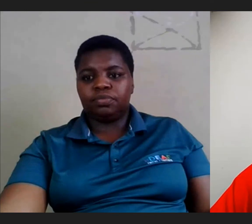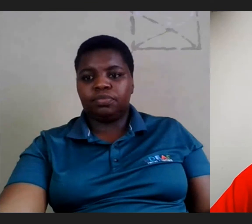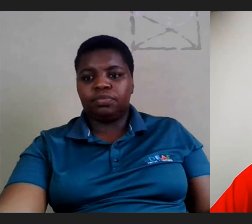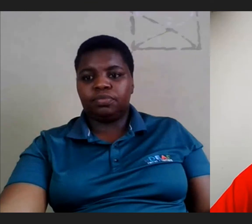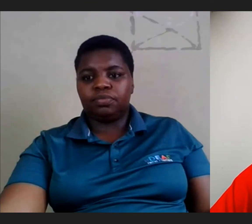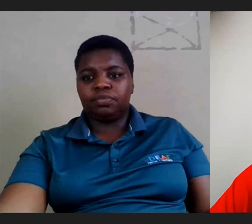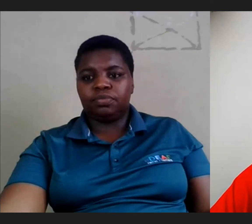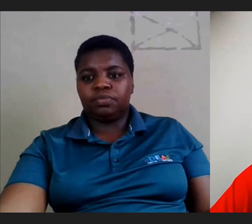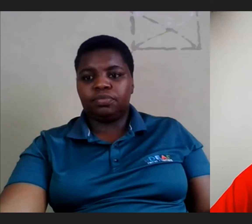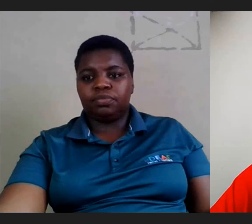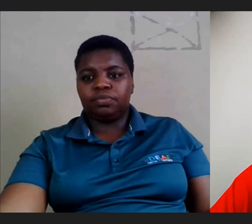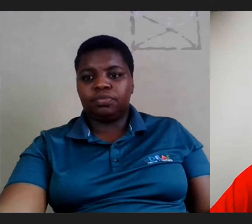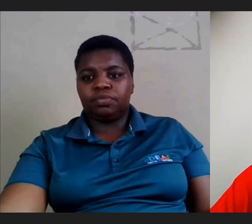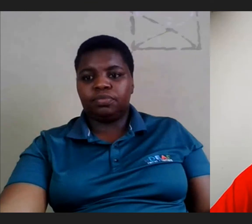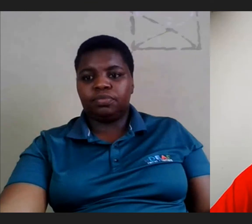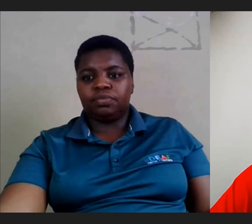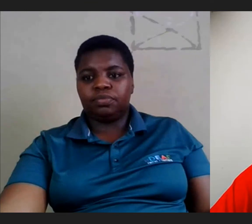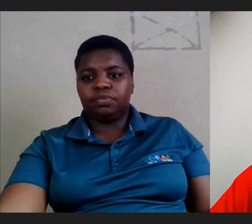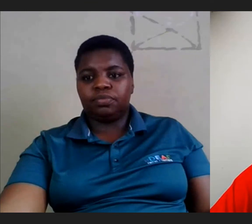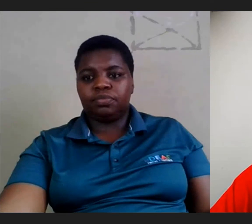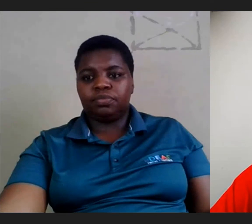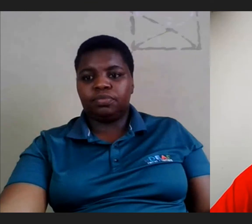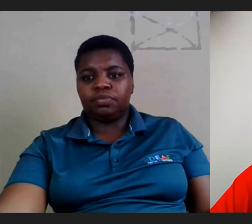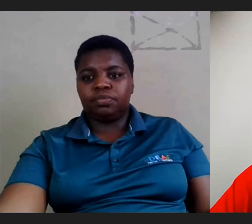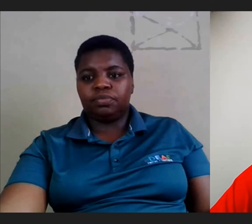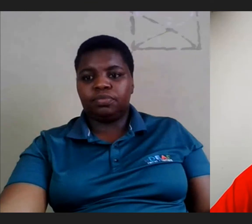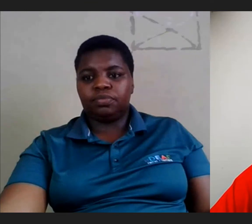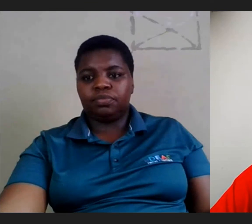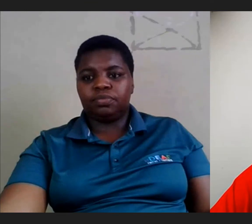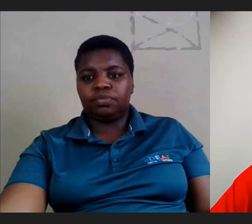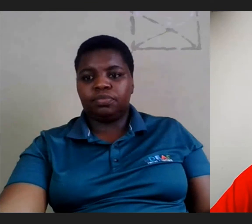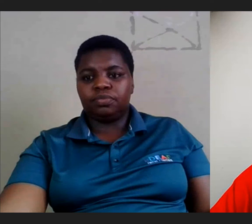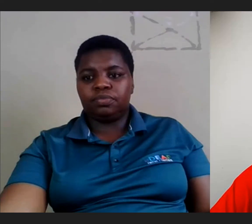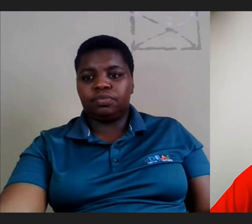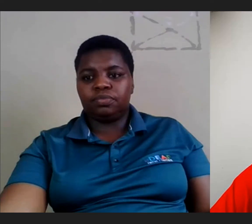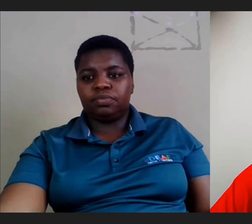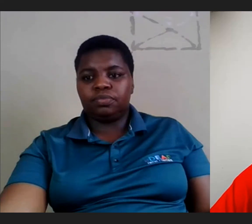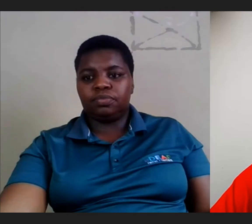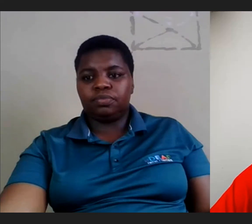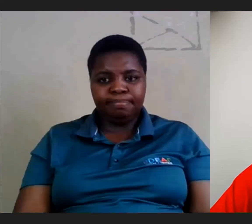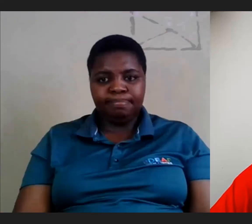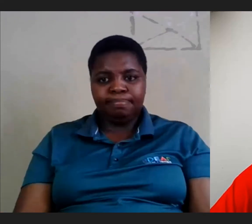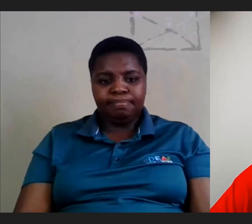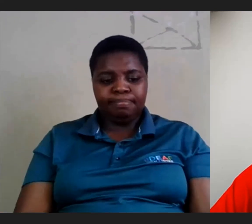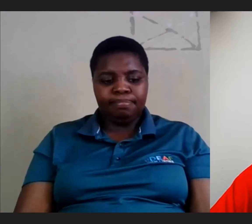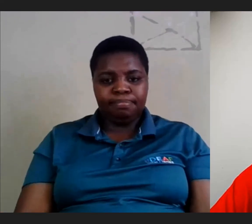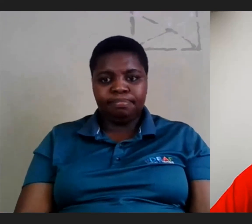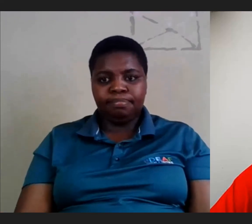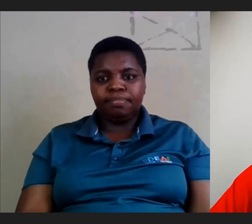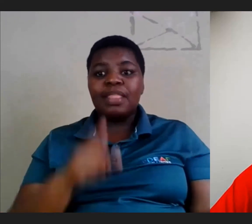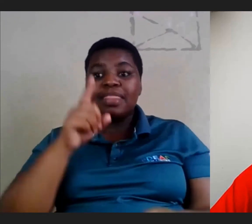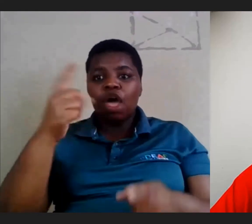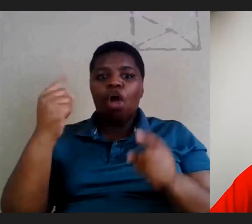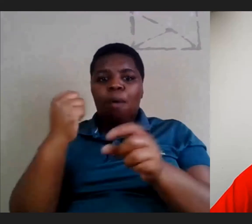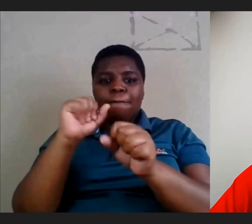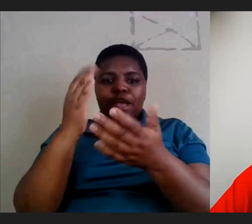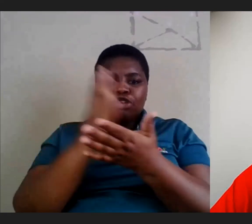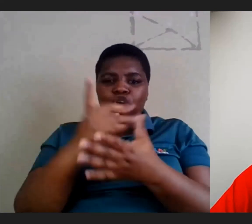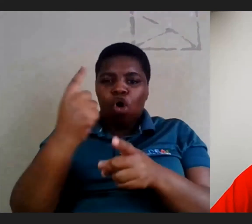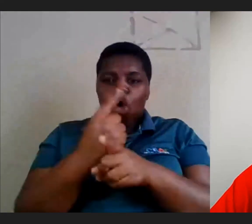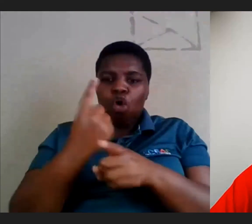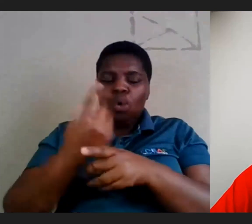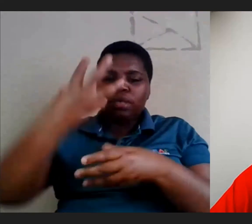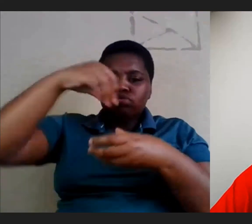Hereby his thesis focused on behavioral and protective factors contributing to the risk and vulnerable